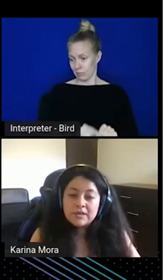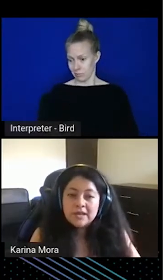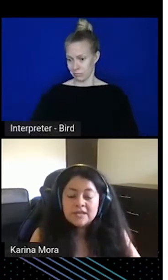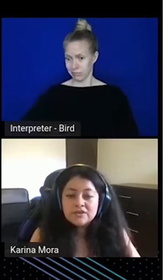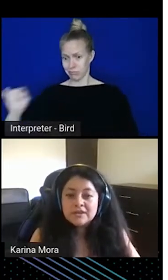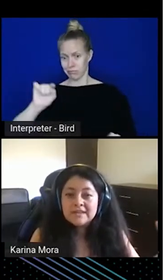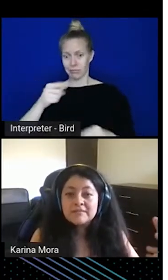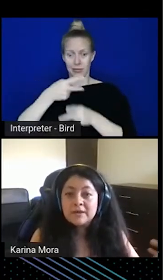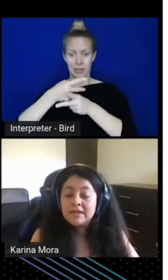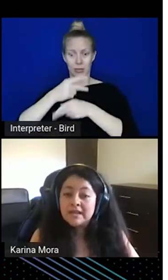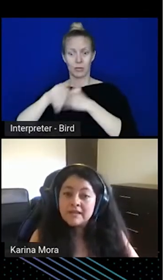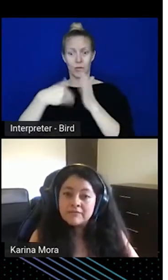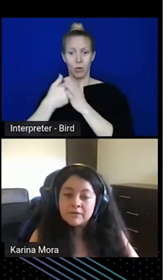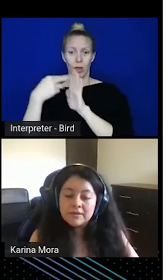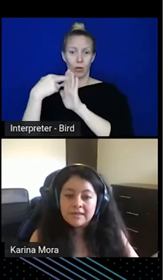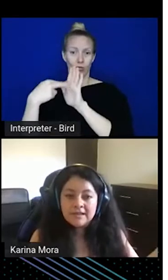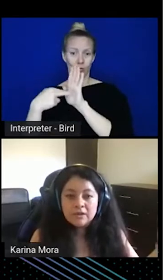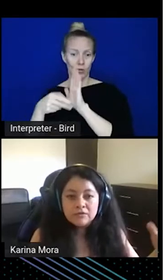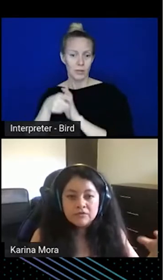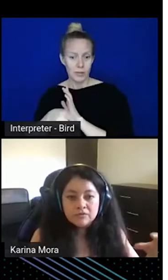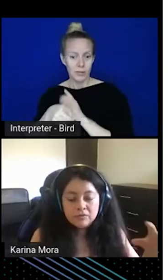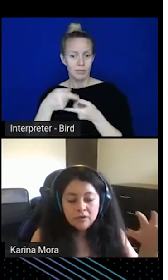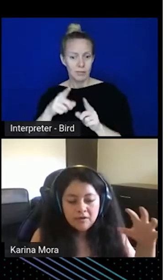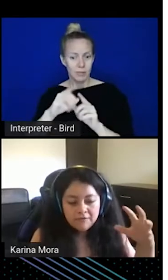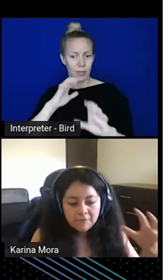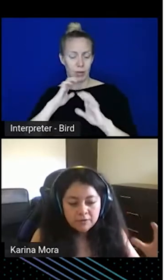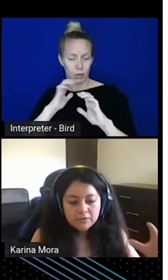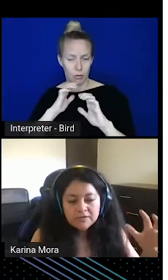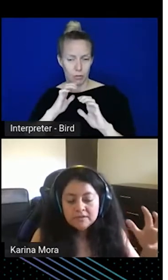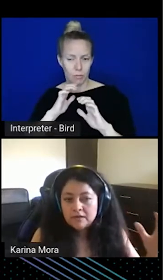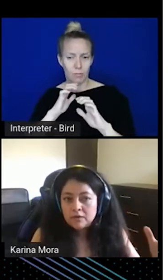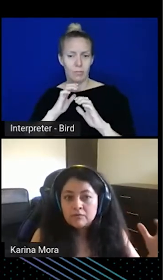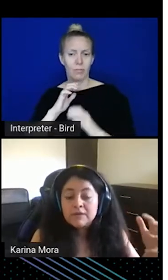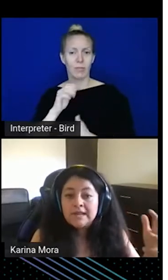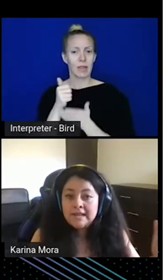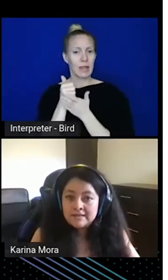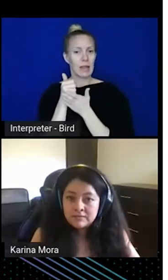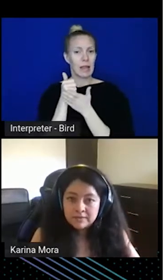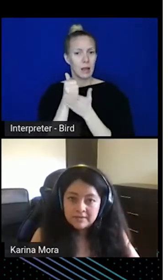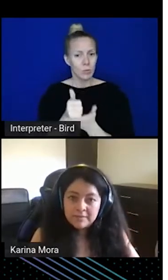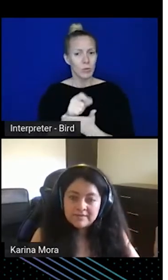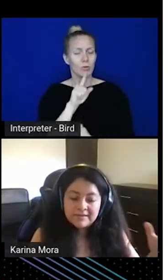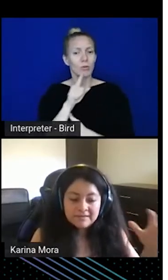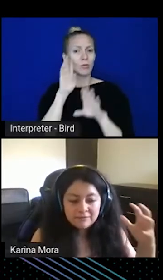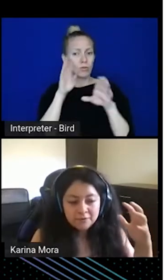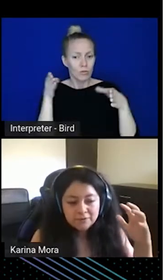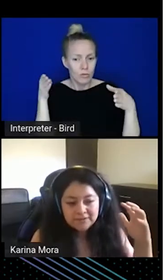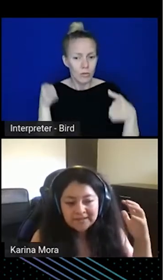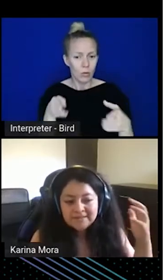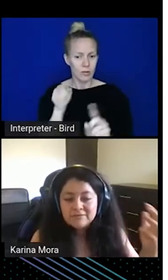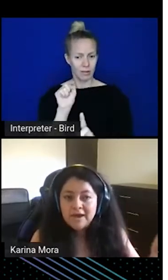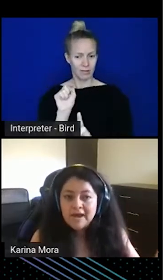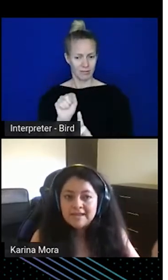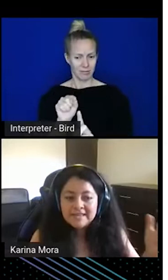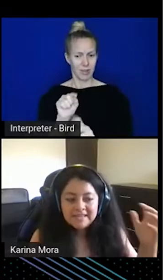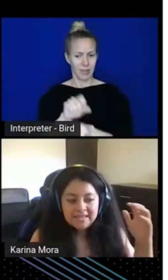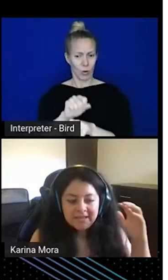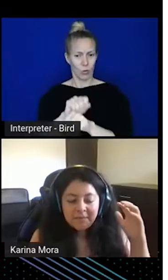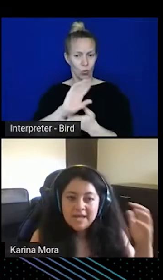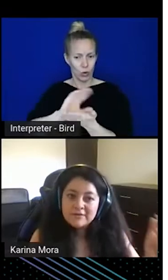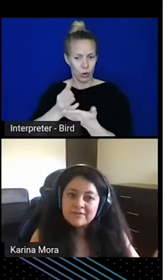this communication, it's very helpful. That allows you to focus in the code related with the business and focus in